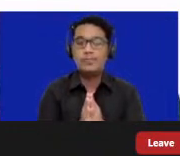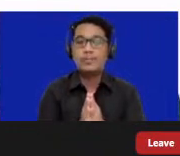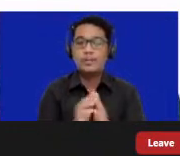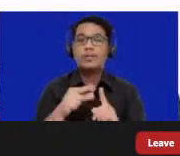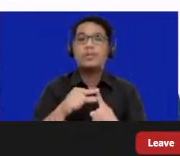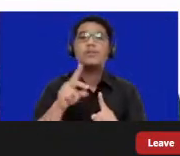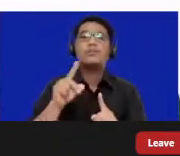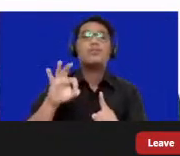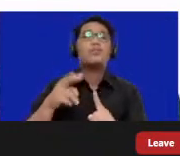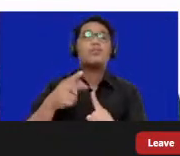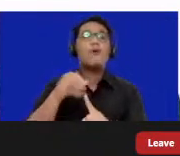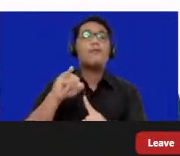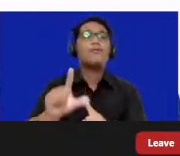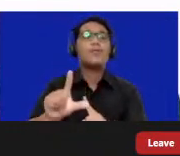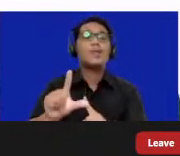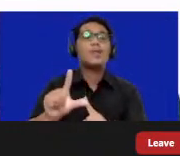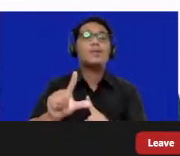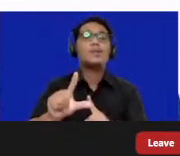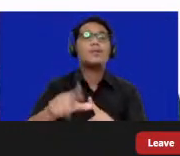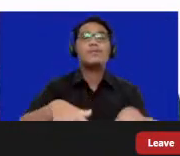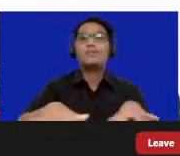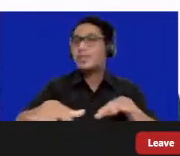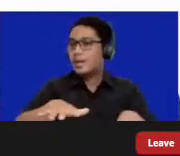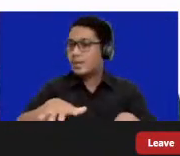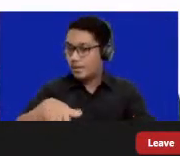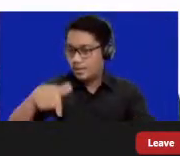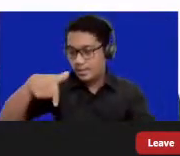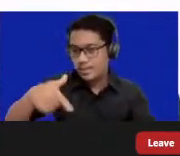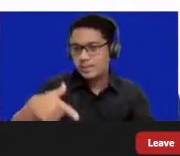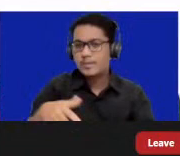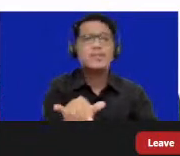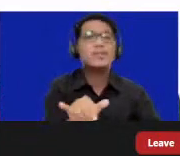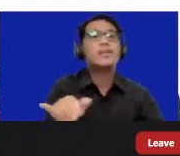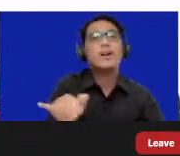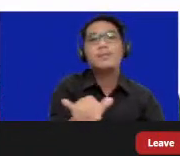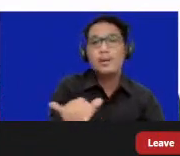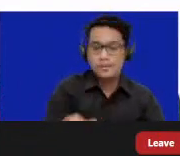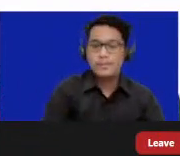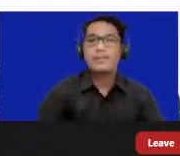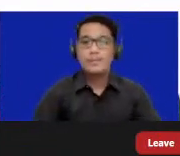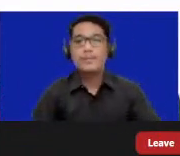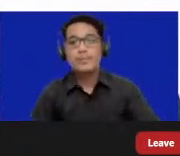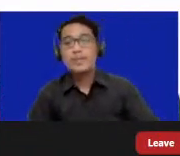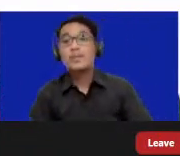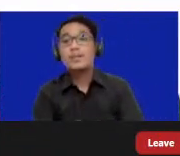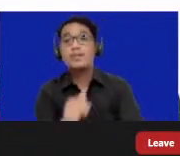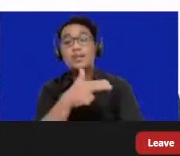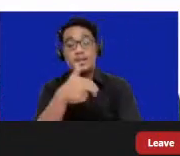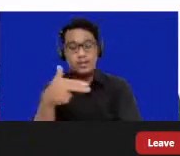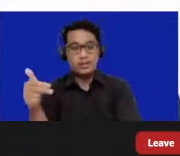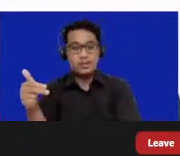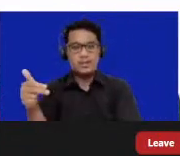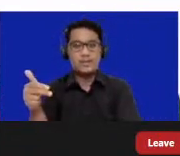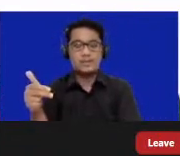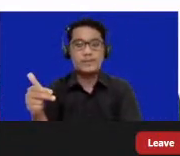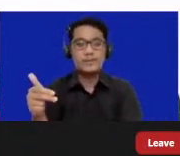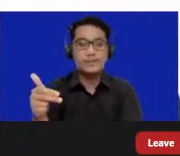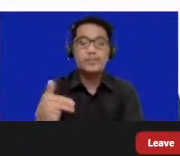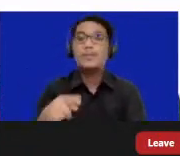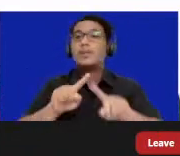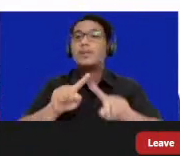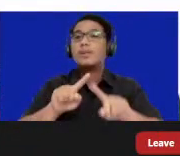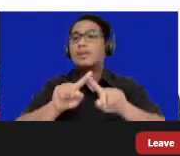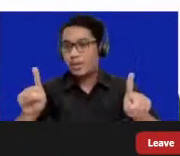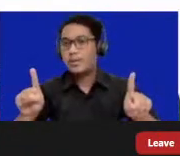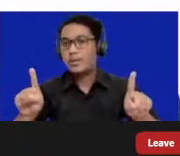except volcanic eruption is the difference between us. We are not, we are out of this danger actually,